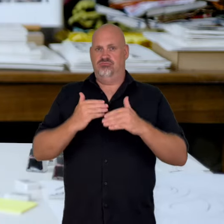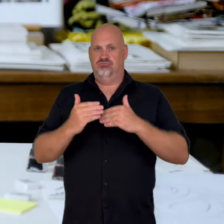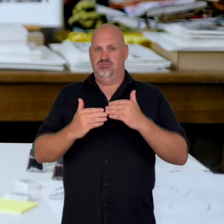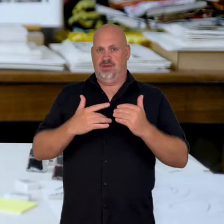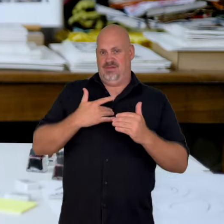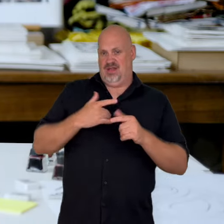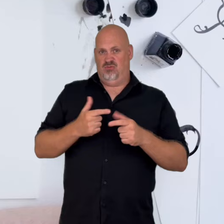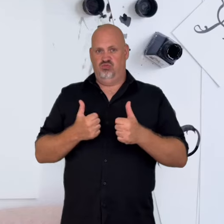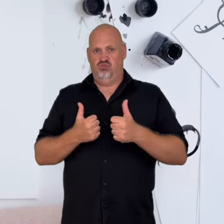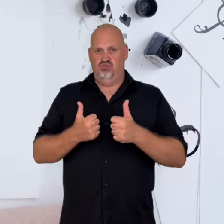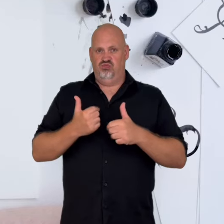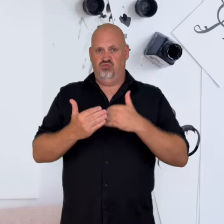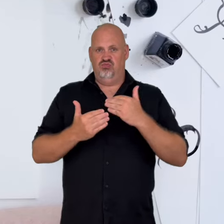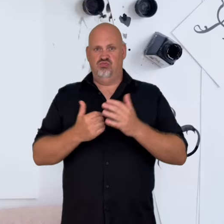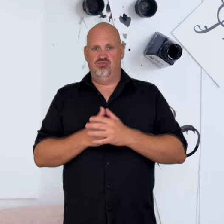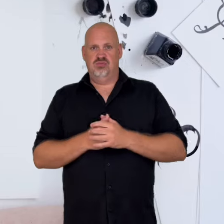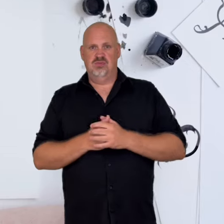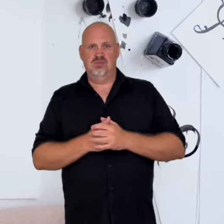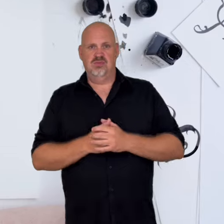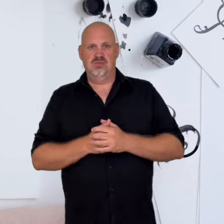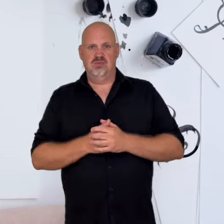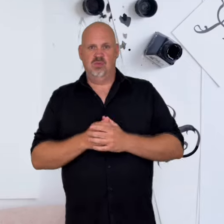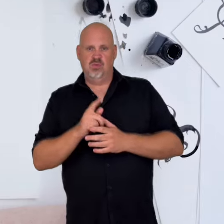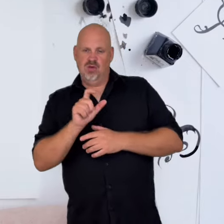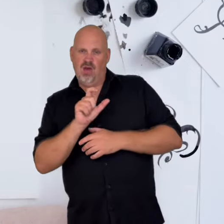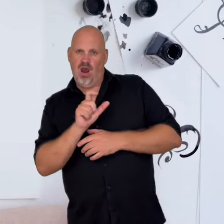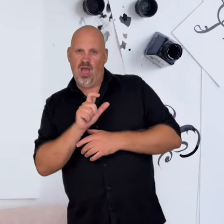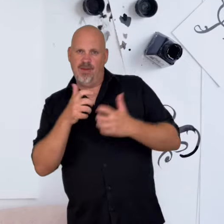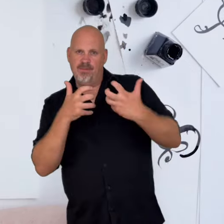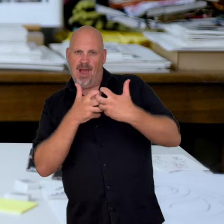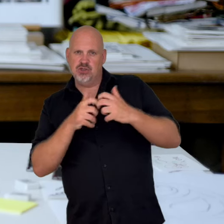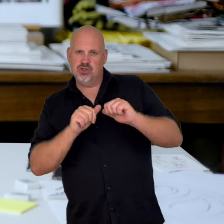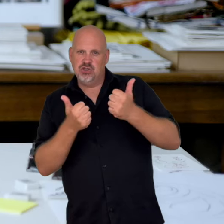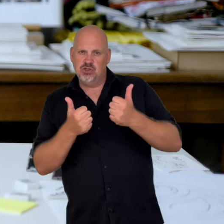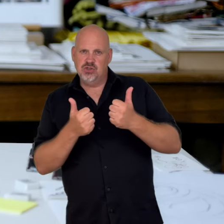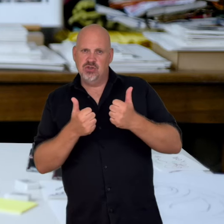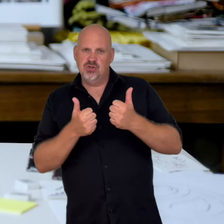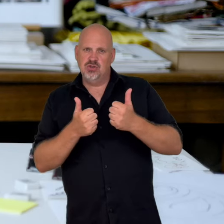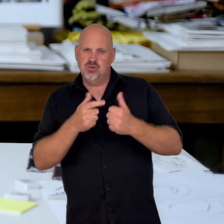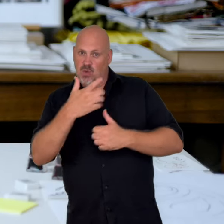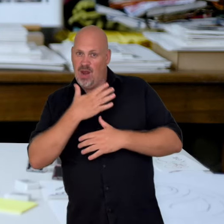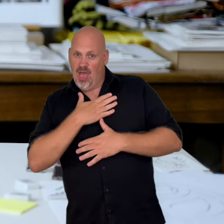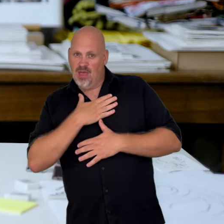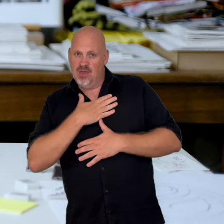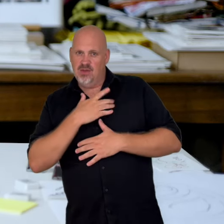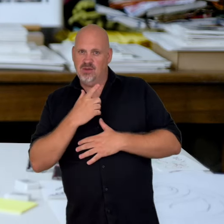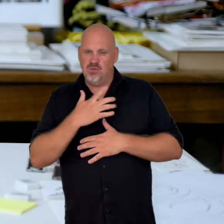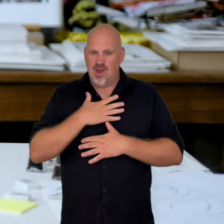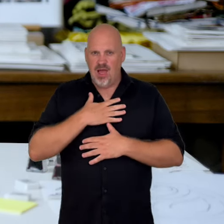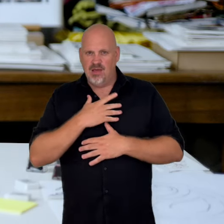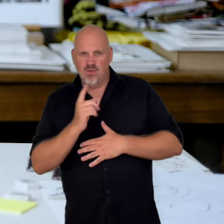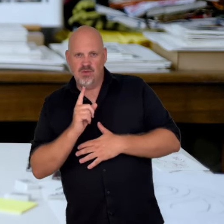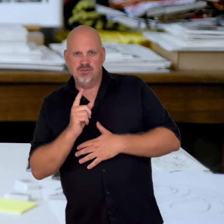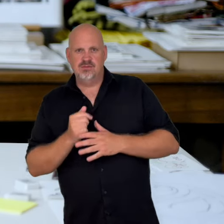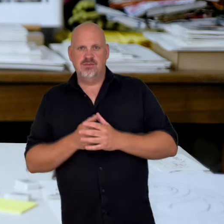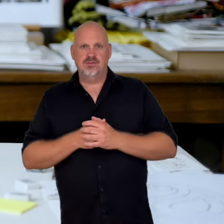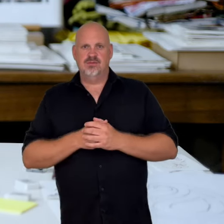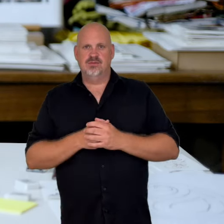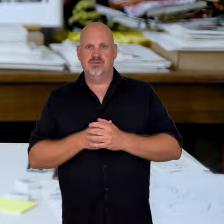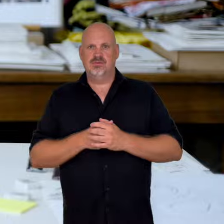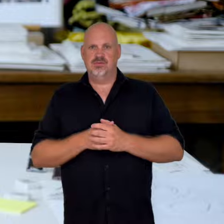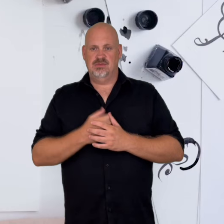filling in here, bringing some purple in. Try a few in different areas to begin with.